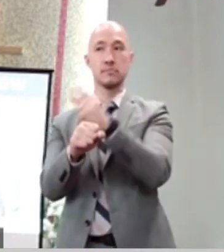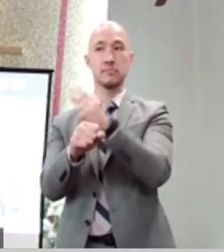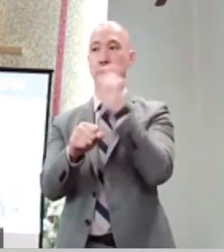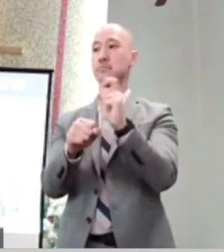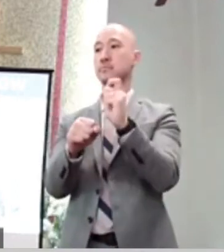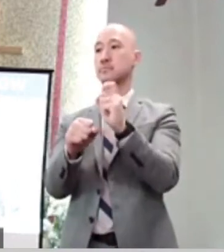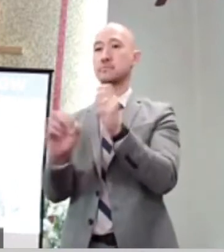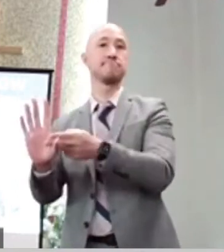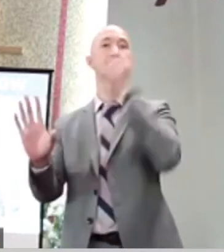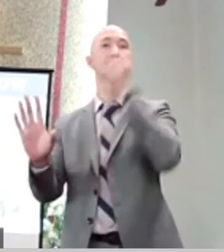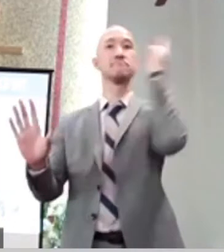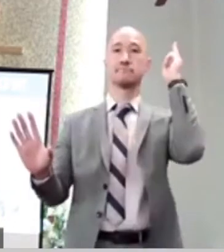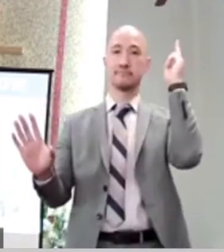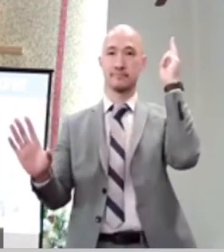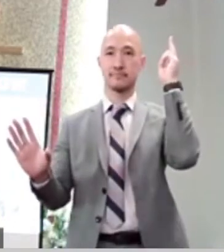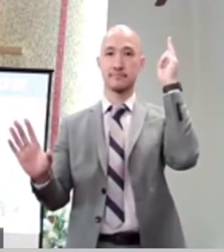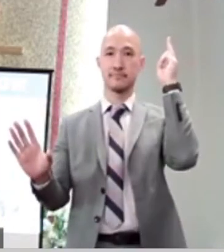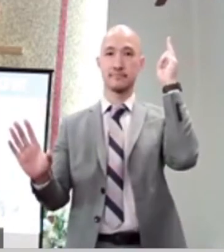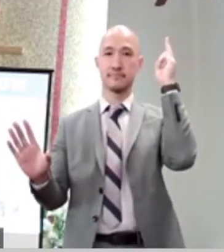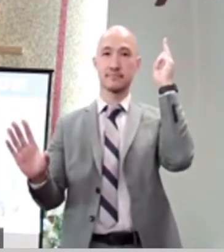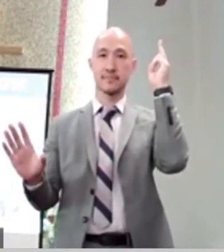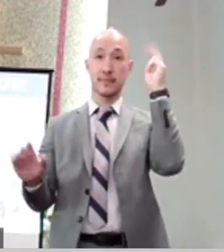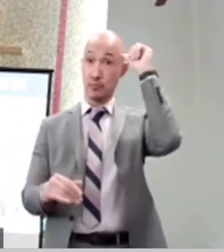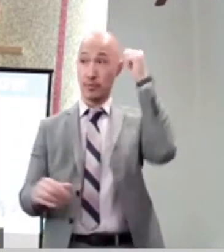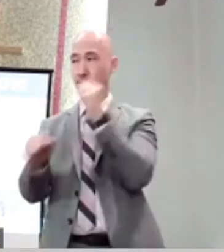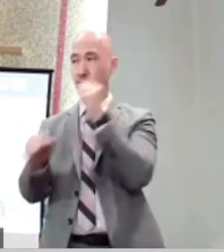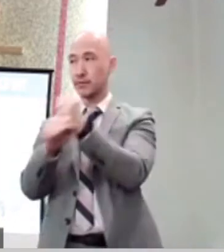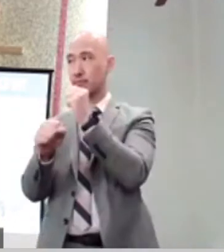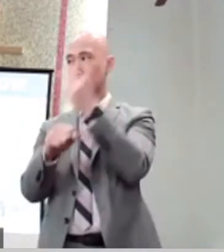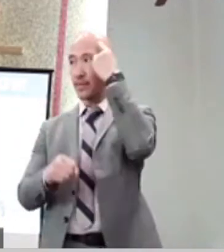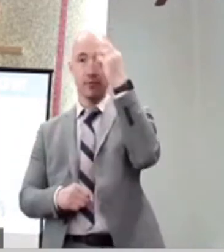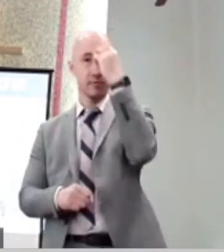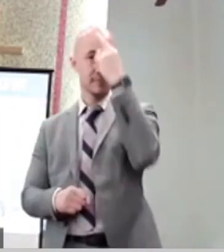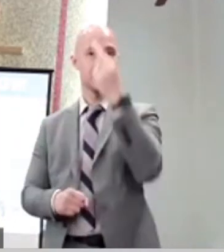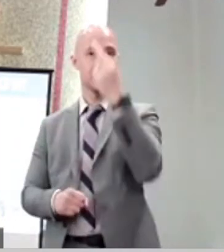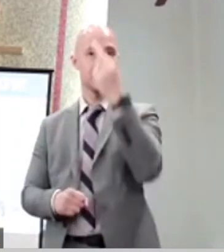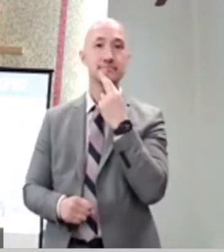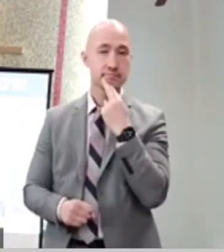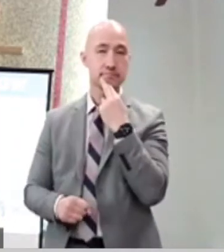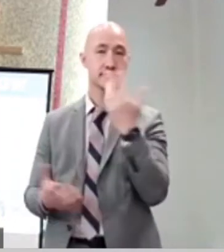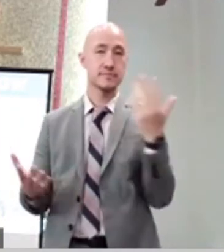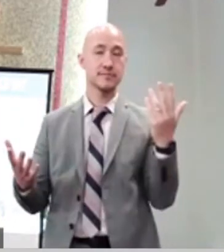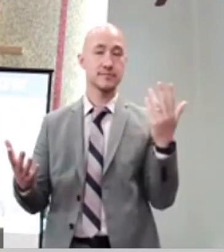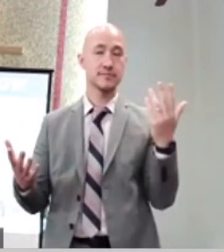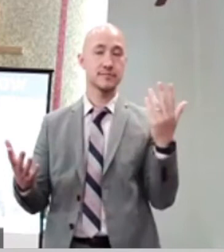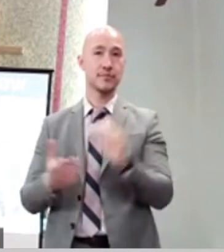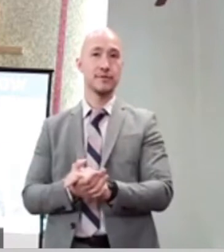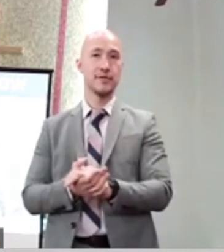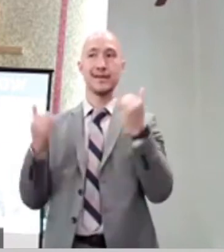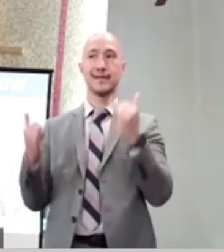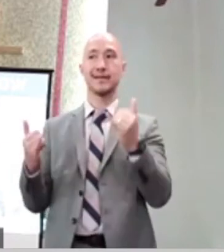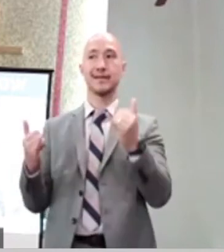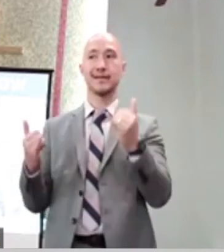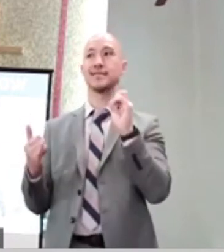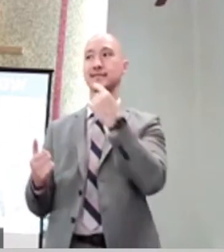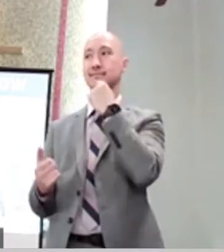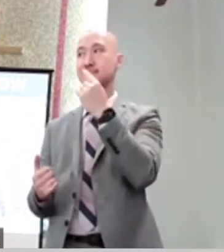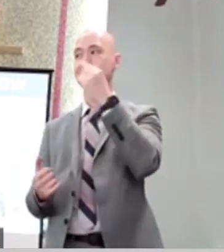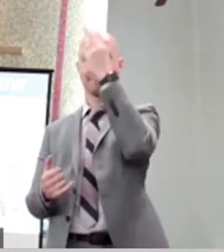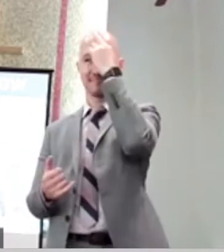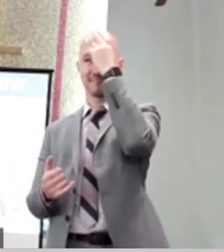involved, because somebody, some official was going to say, Levi, what did you do with all the taxes you collected? You kind of just left them